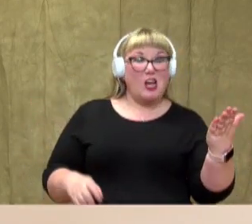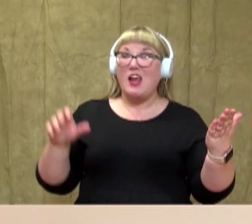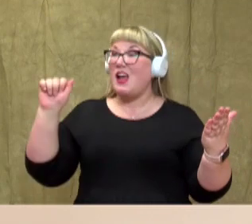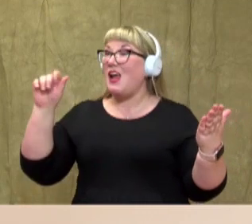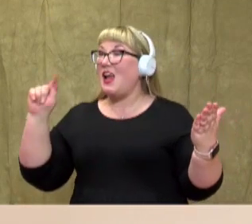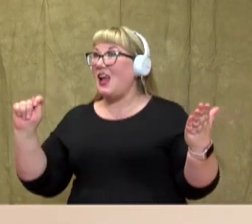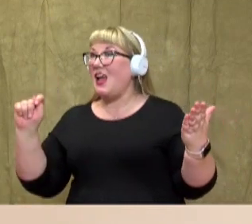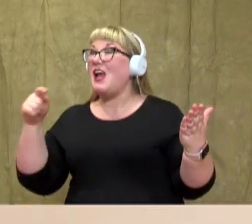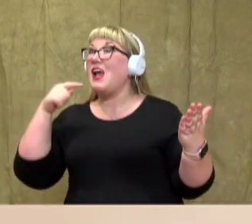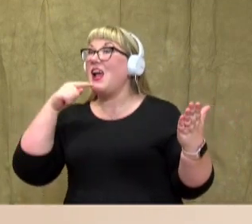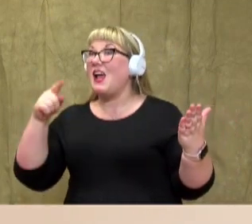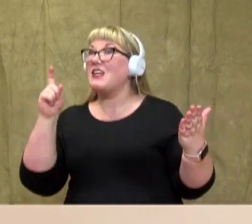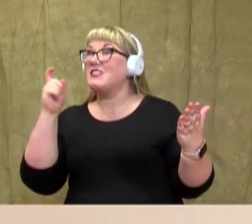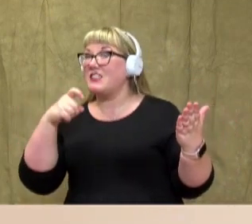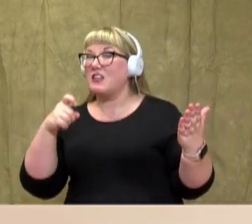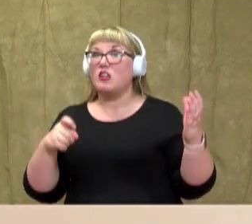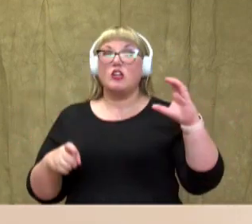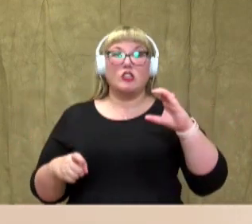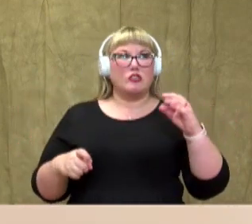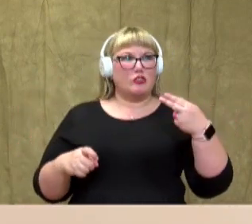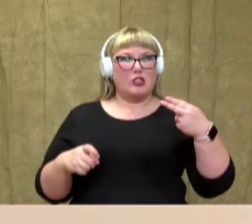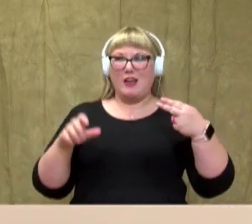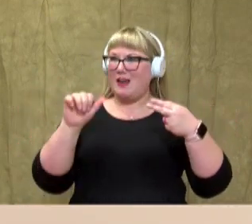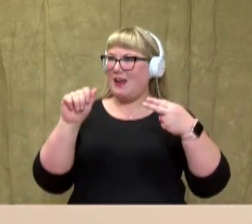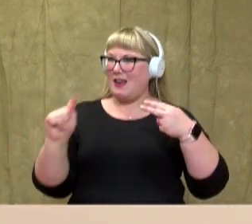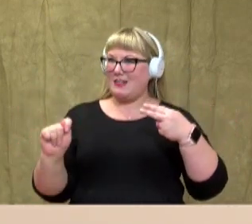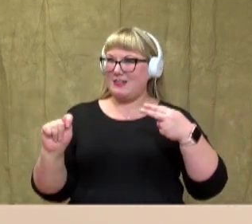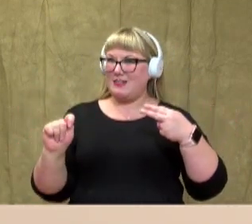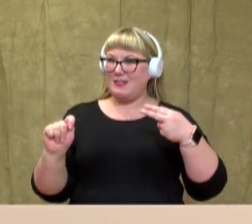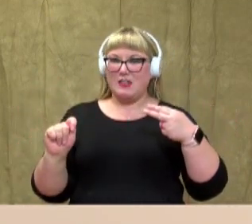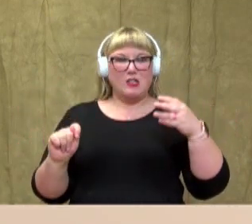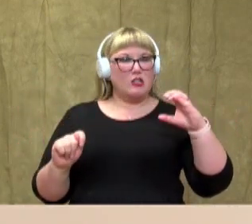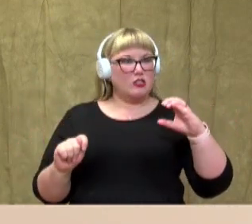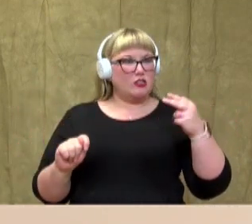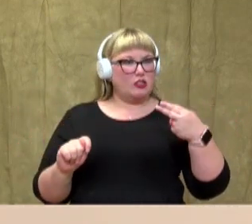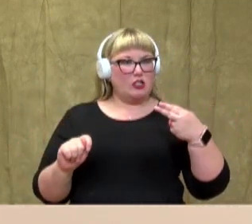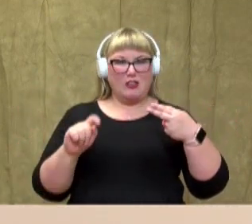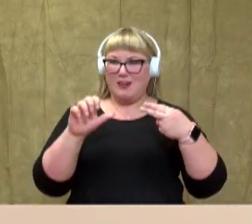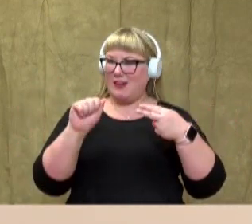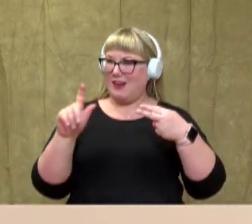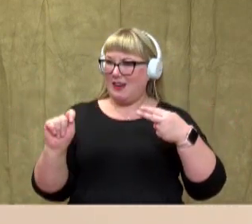chat, chat. What word do you hear?